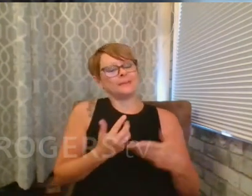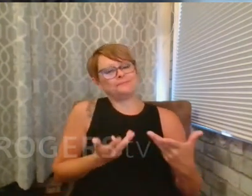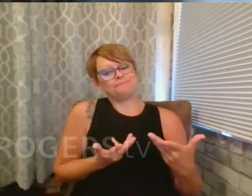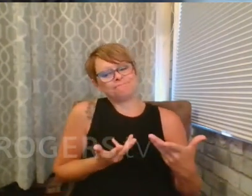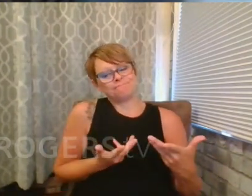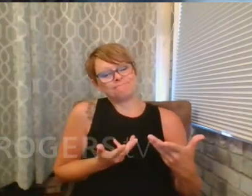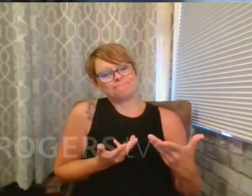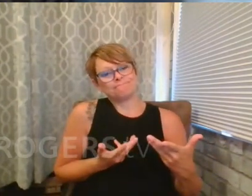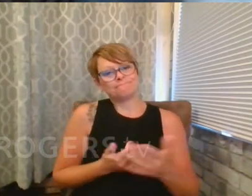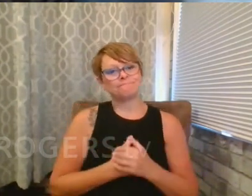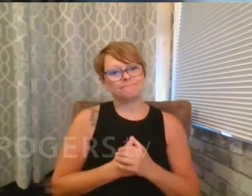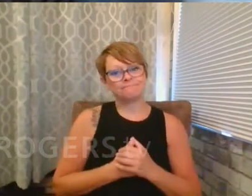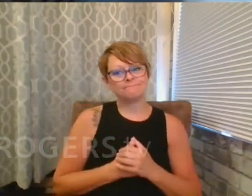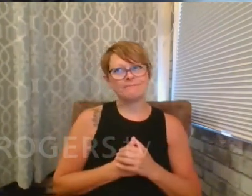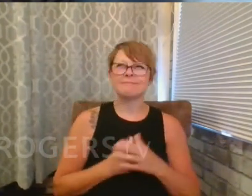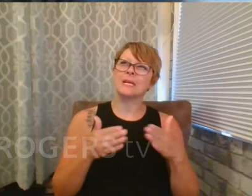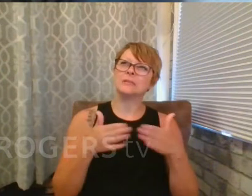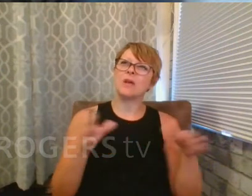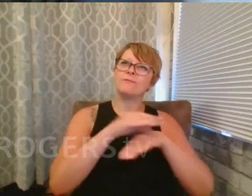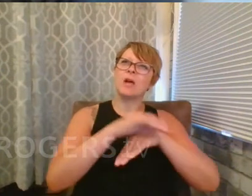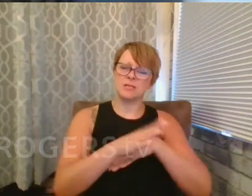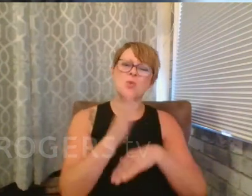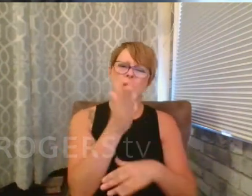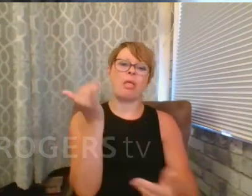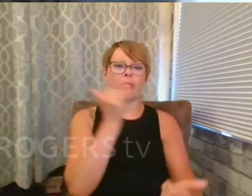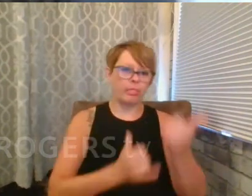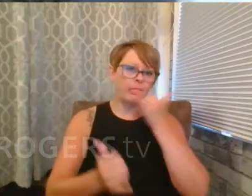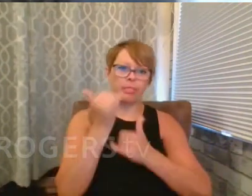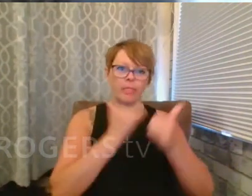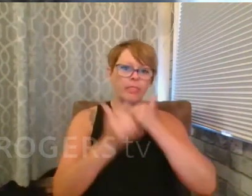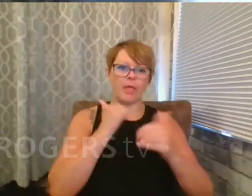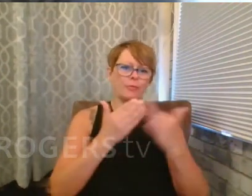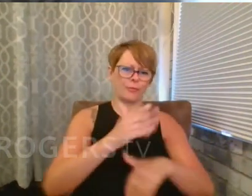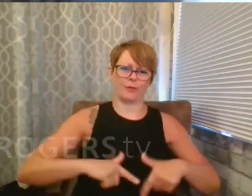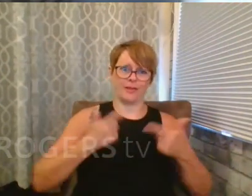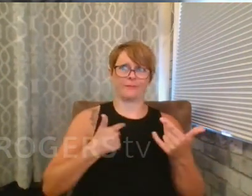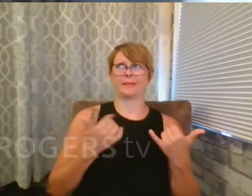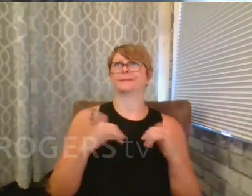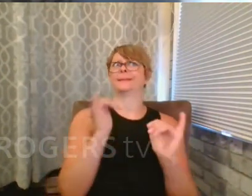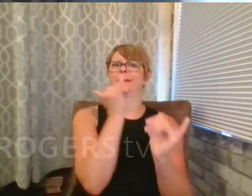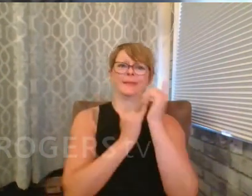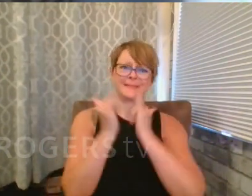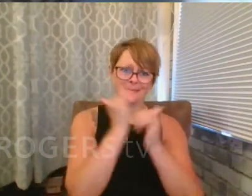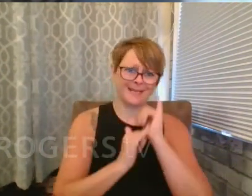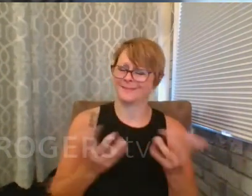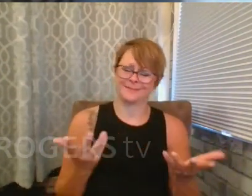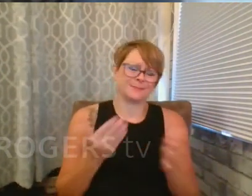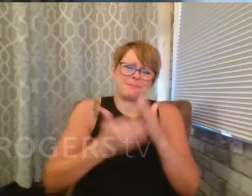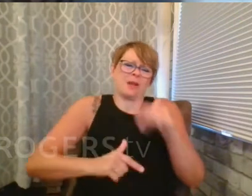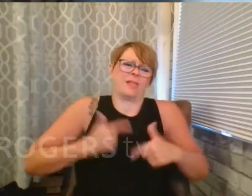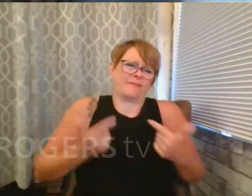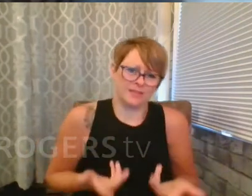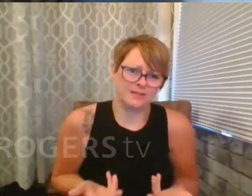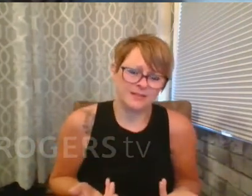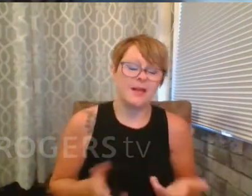general advice as well, is that you're going to make a lot of mistakes in life. I haven't stopped making mistakes, and I think it's just part of life. I think the most important